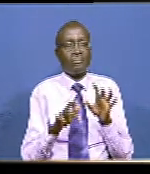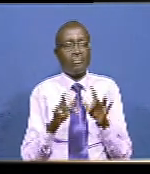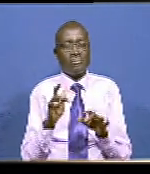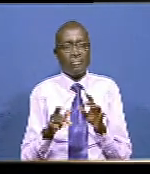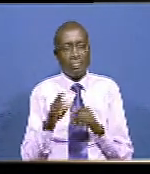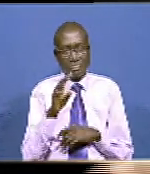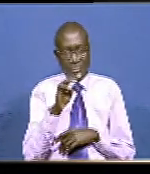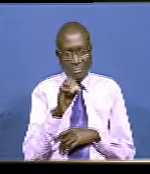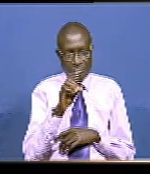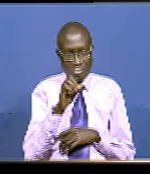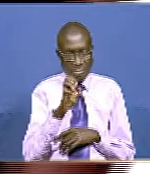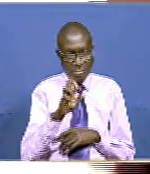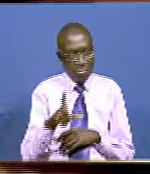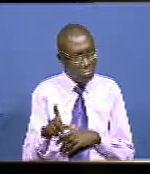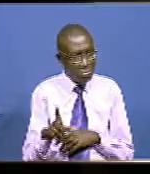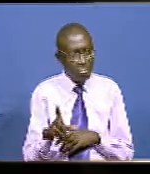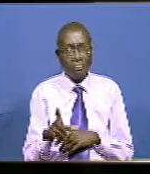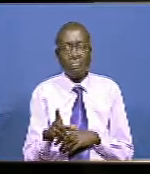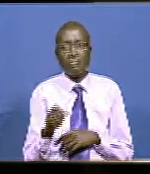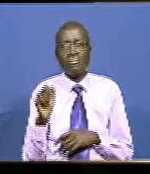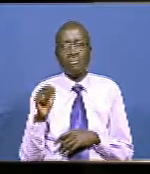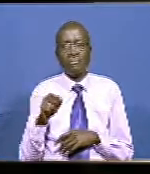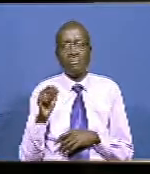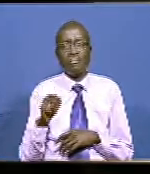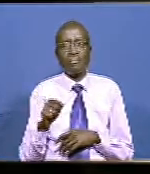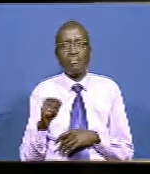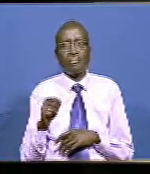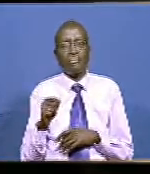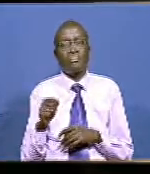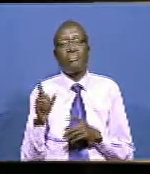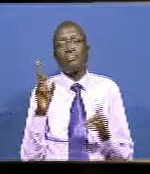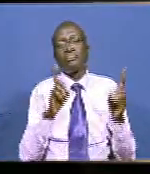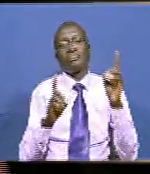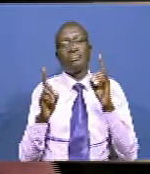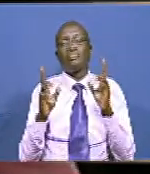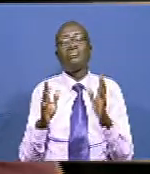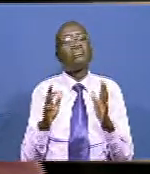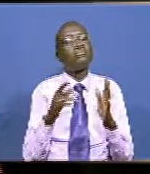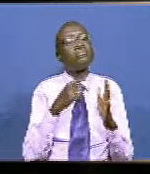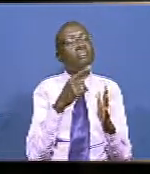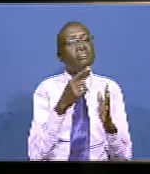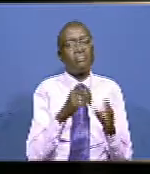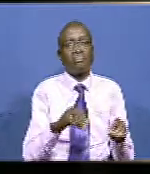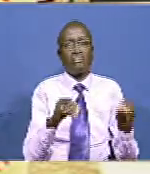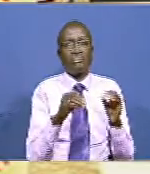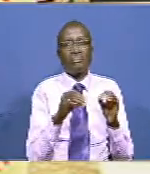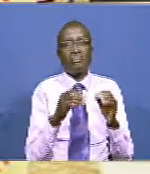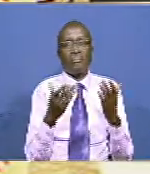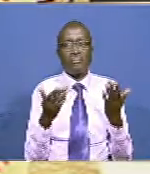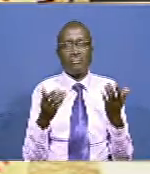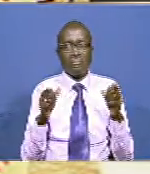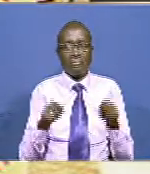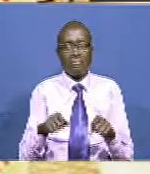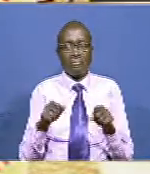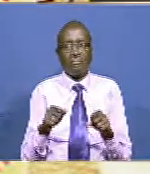model. Yes, I'm a model. I'm a designer. So tell us more. You can model a little bit and tell us more